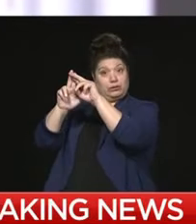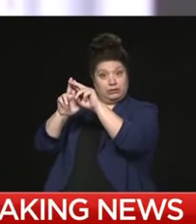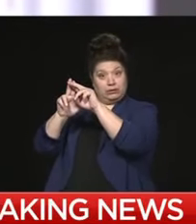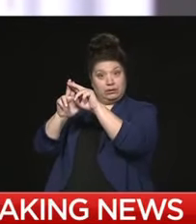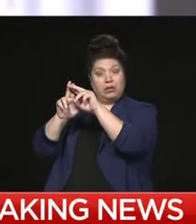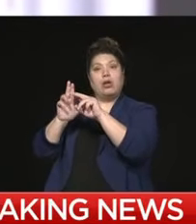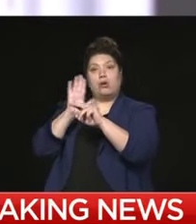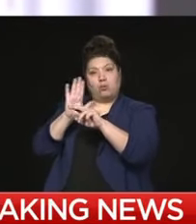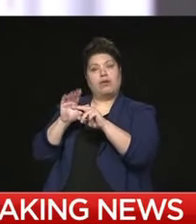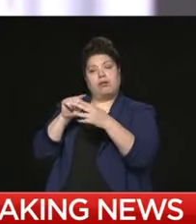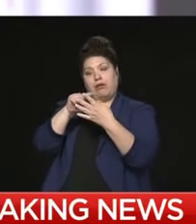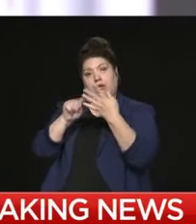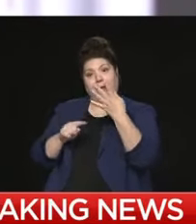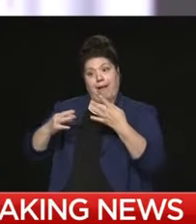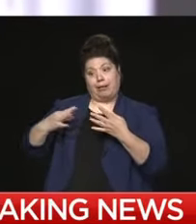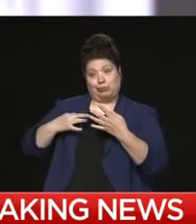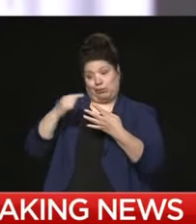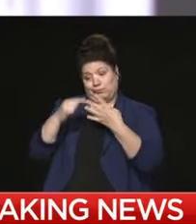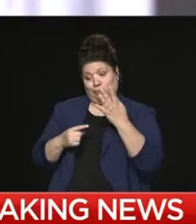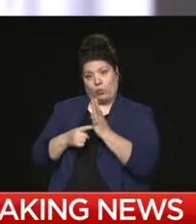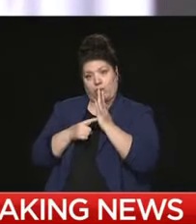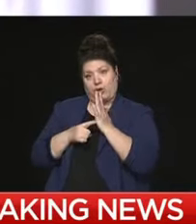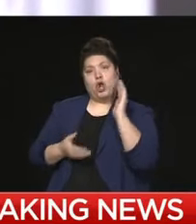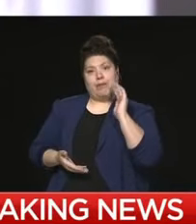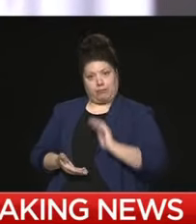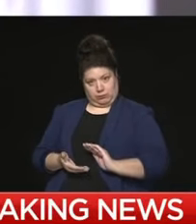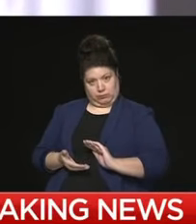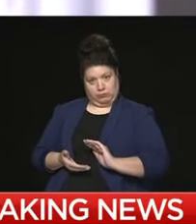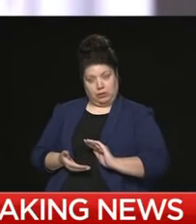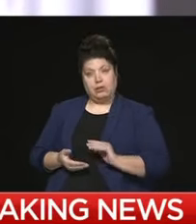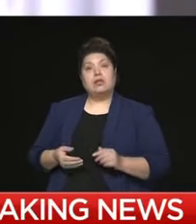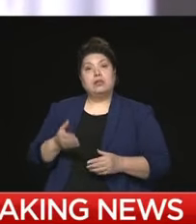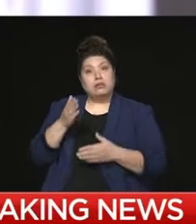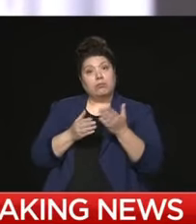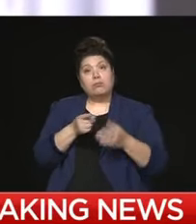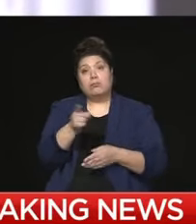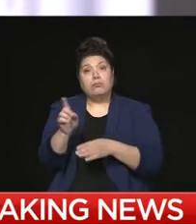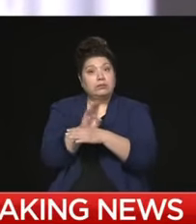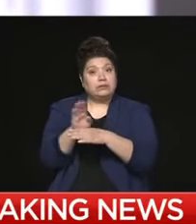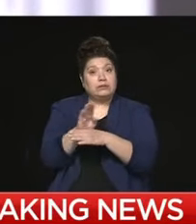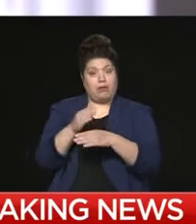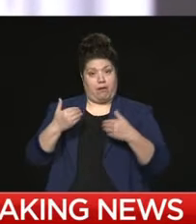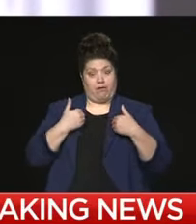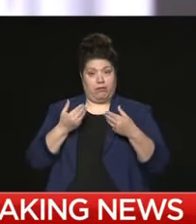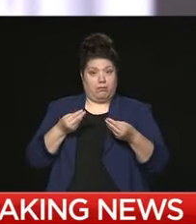decreasing the eligibility threshold. Now, businesses who spend between